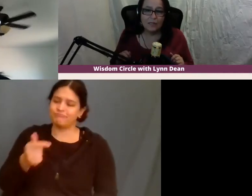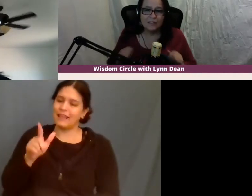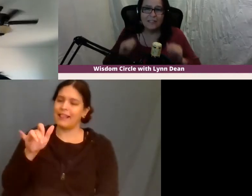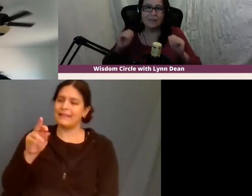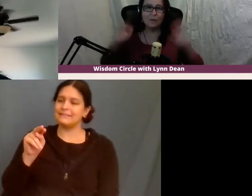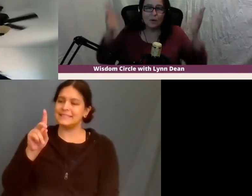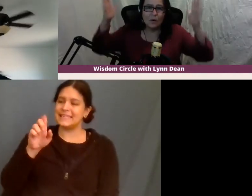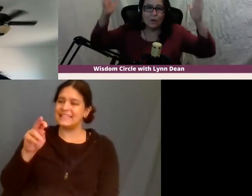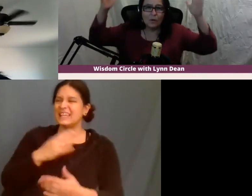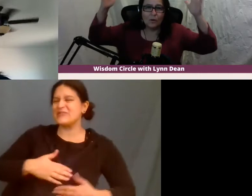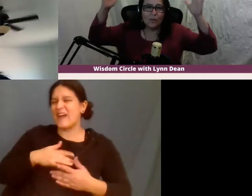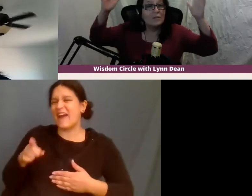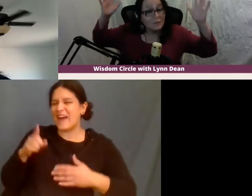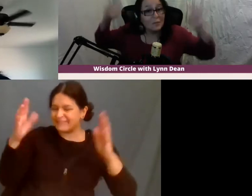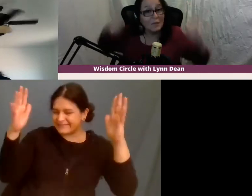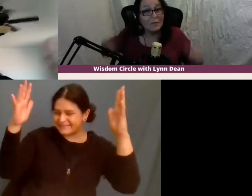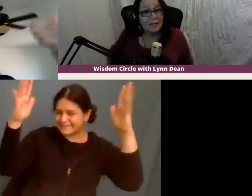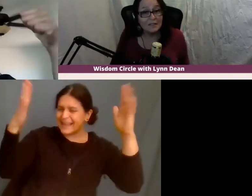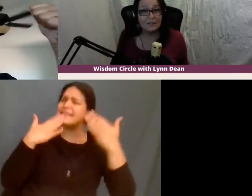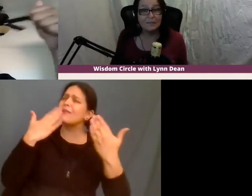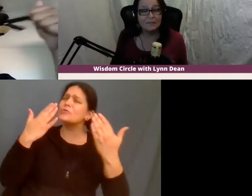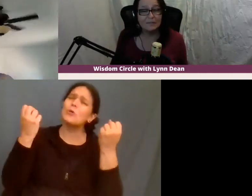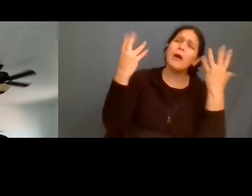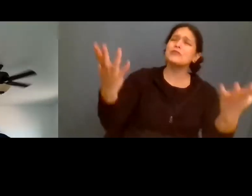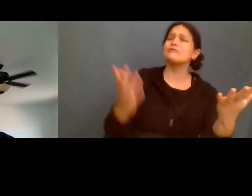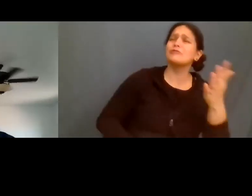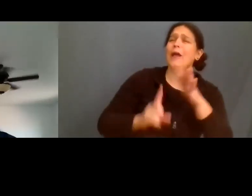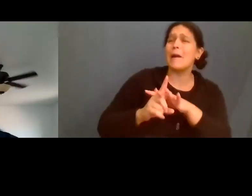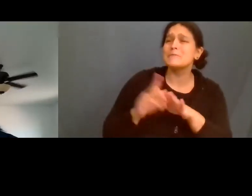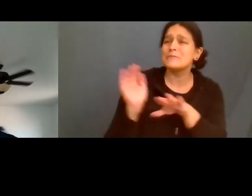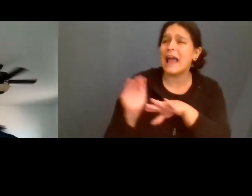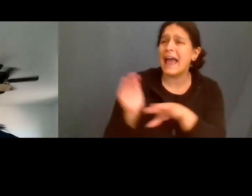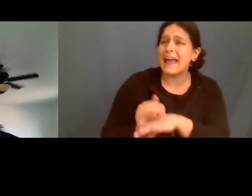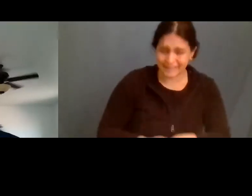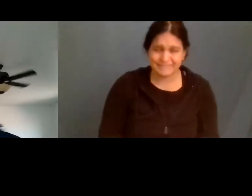Lynn Dean. Woohoo! Thank you, Lynn, for being with us.